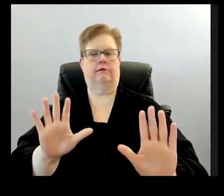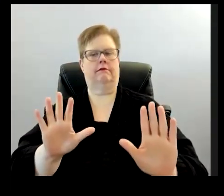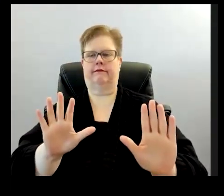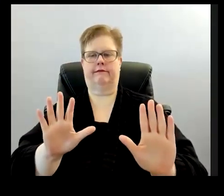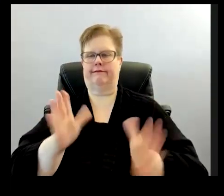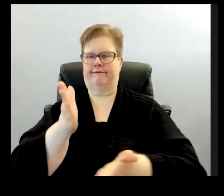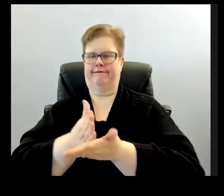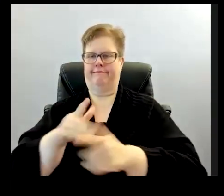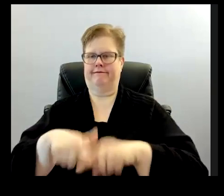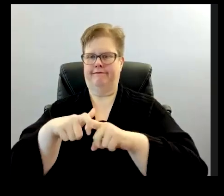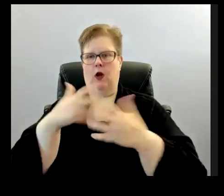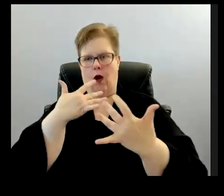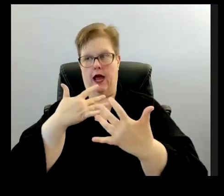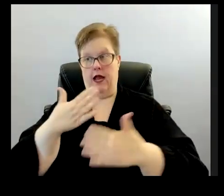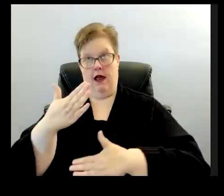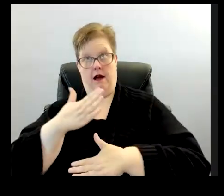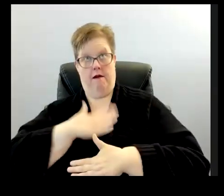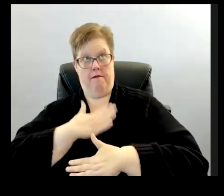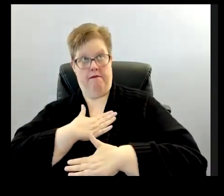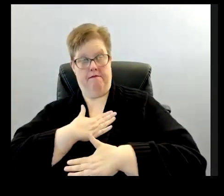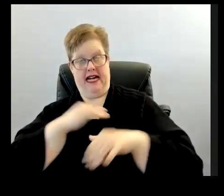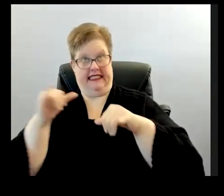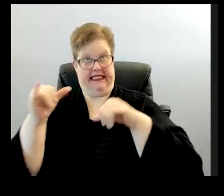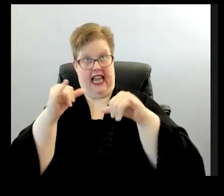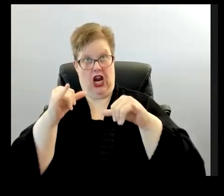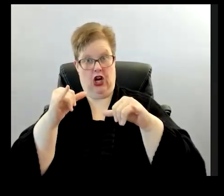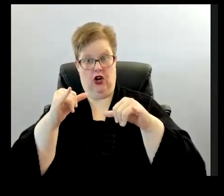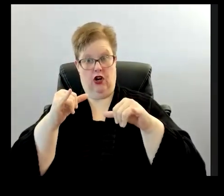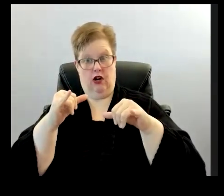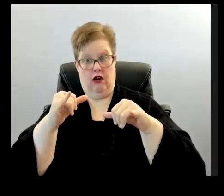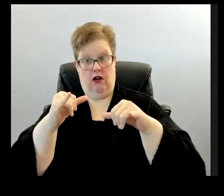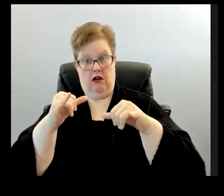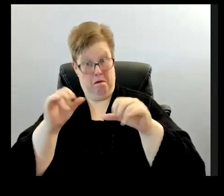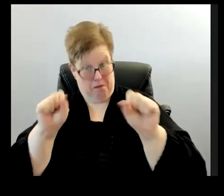second, is the standard I'm holding myself to feasible?